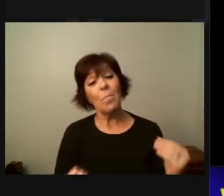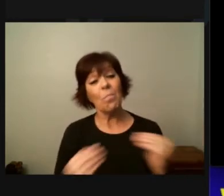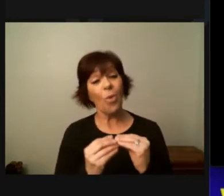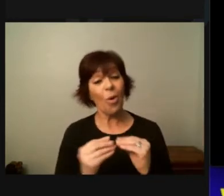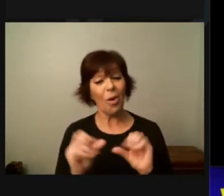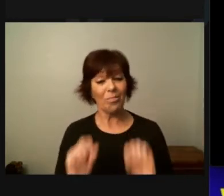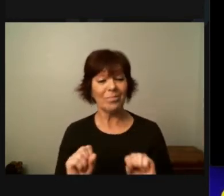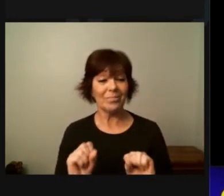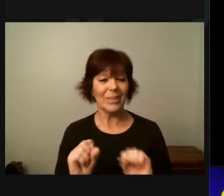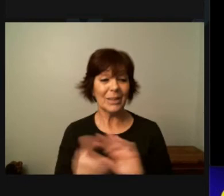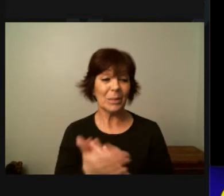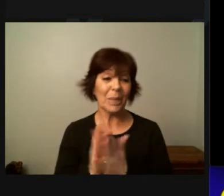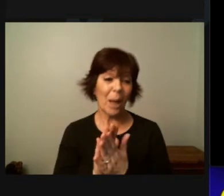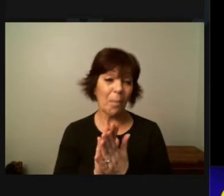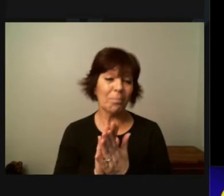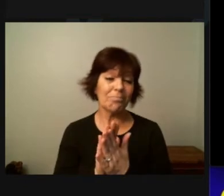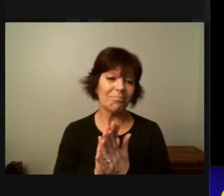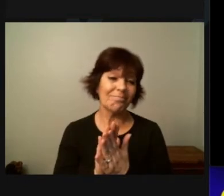that herd immunity.